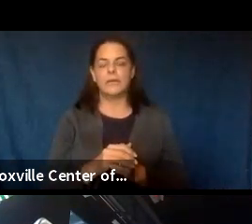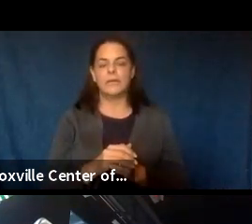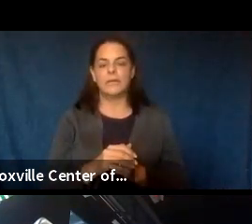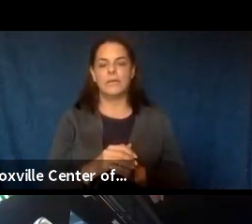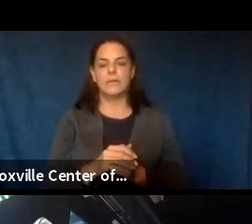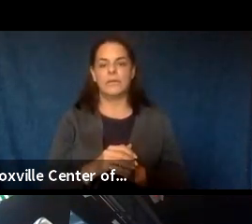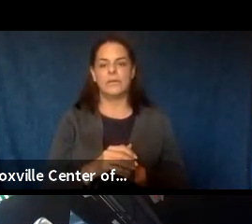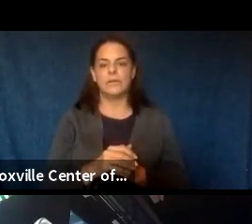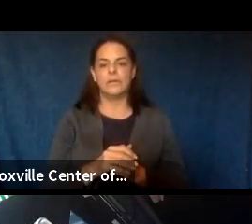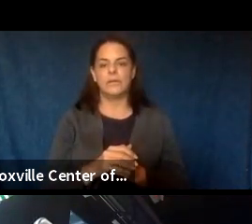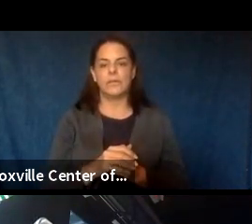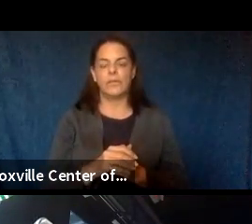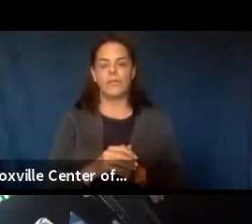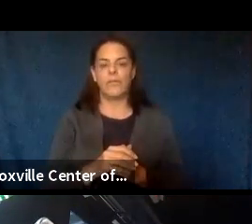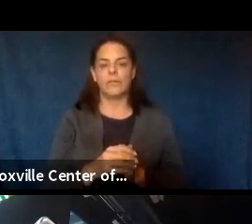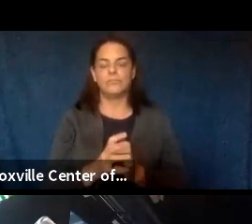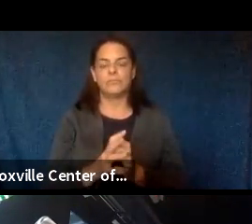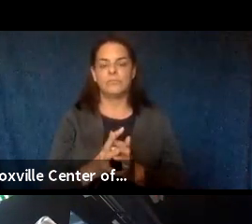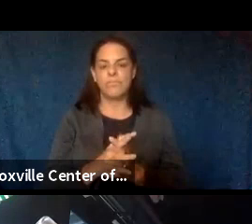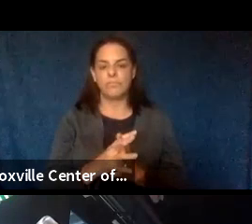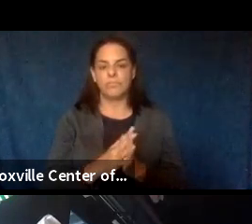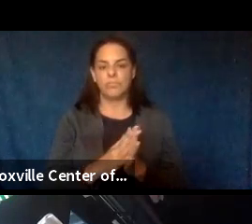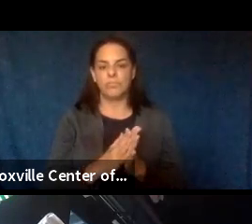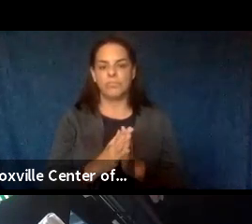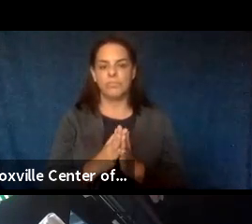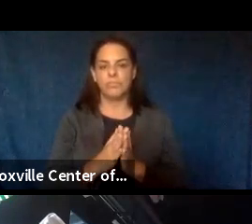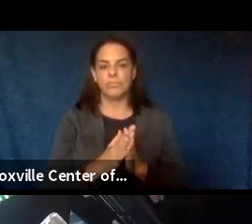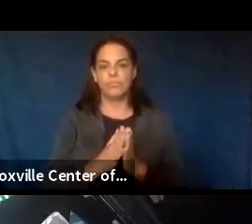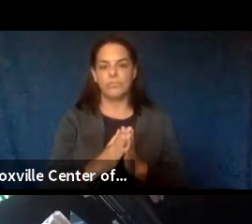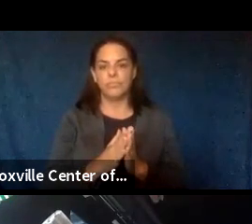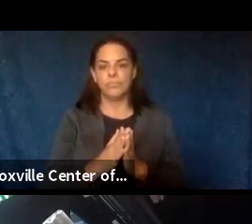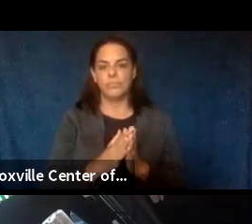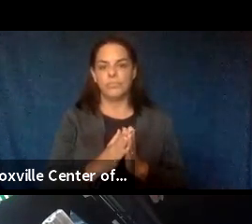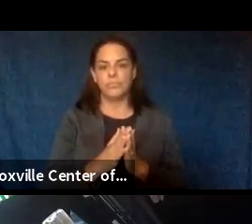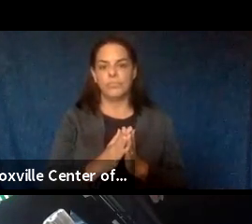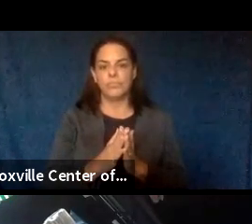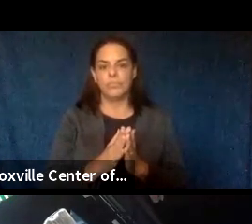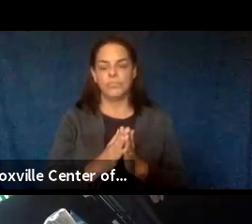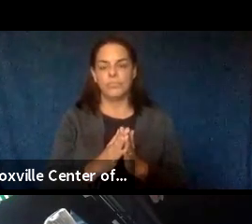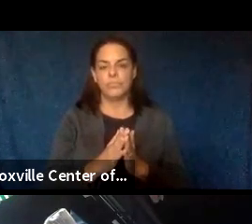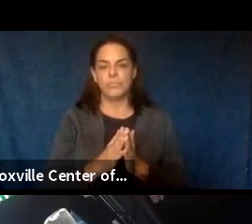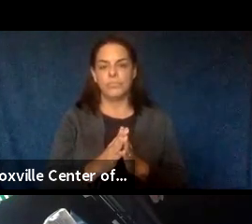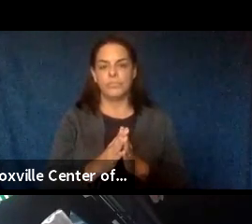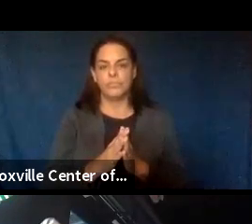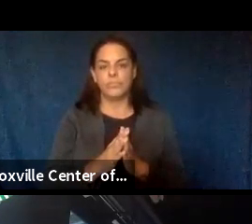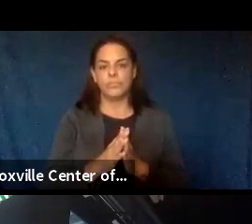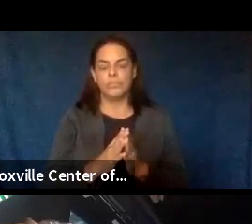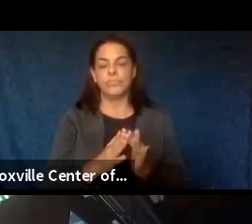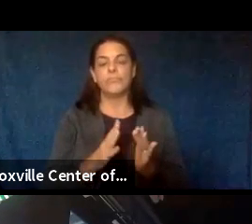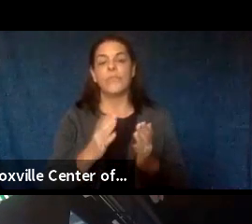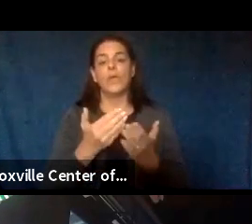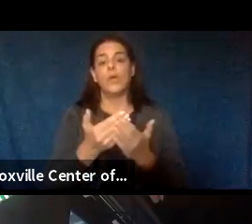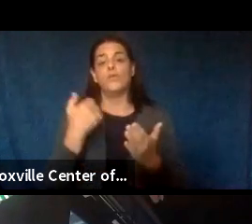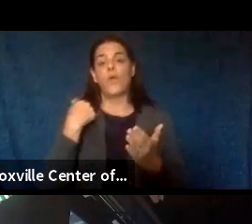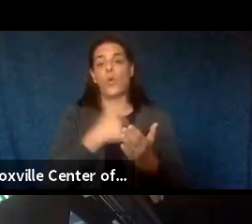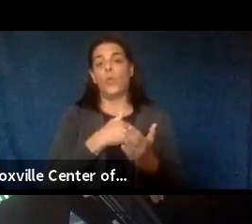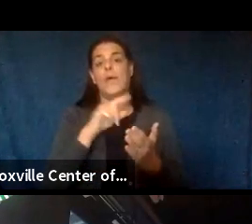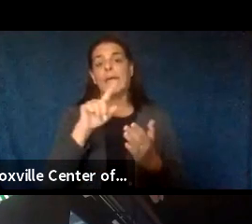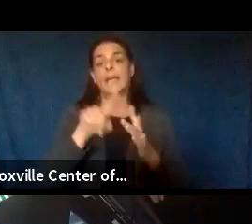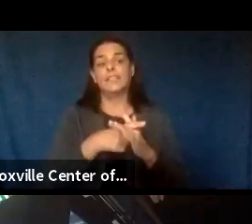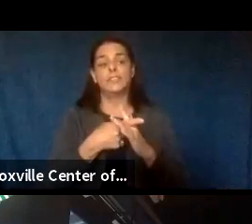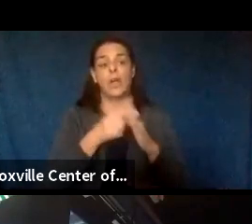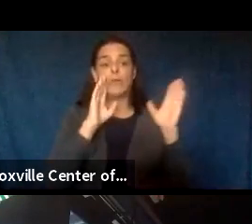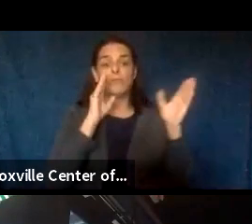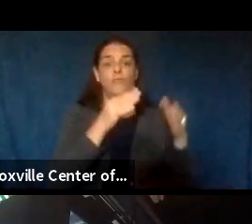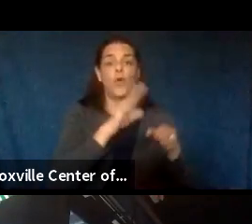going after potentially the business plan of restaurants, which typically make over 50% of their money from the sale of